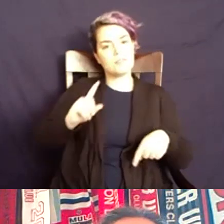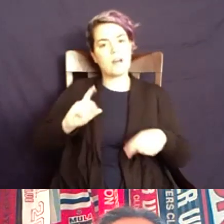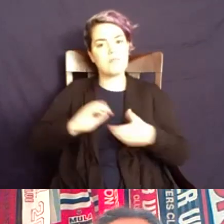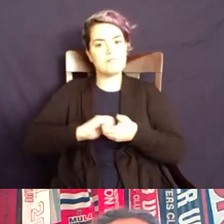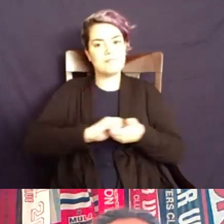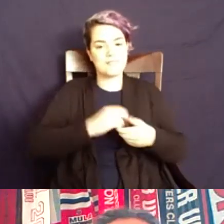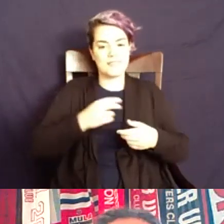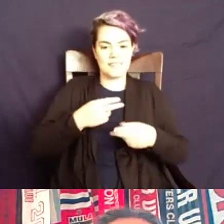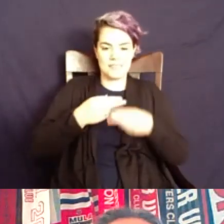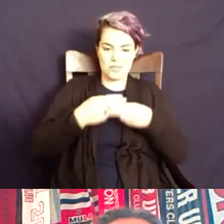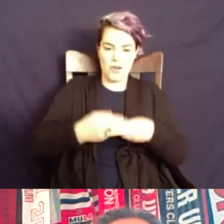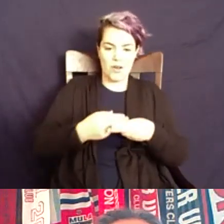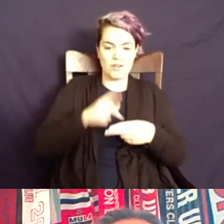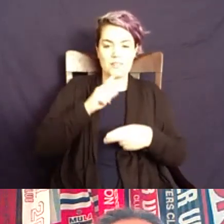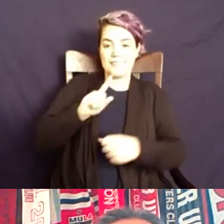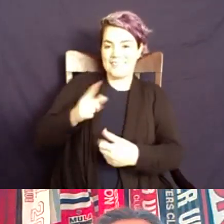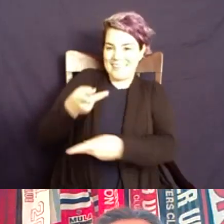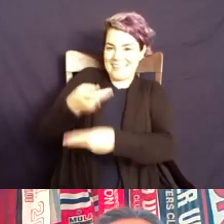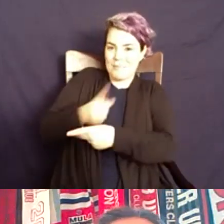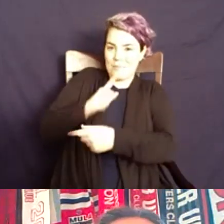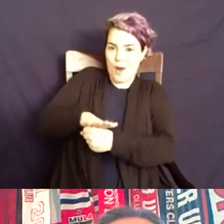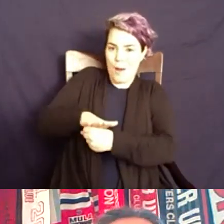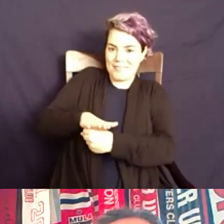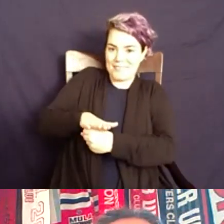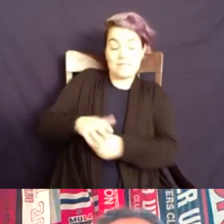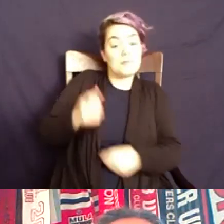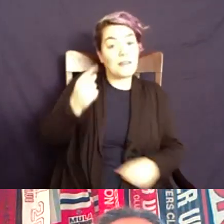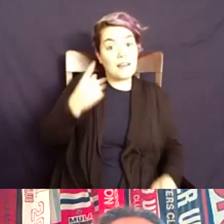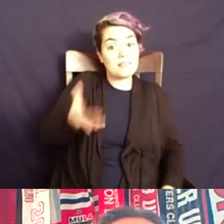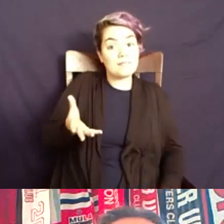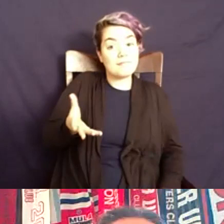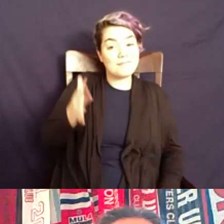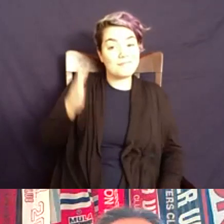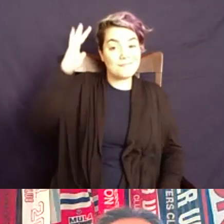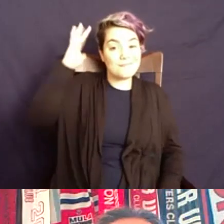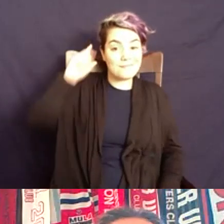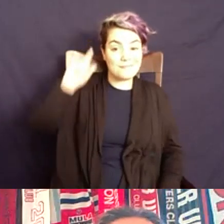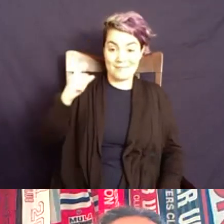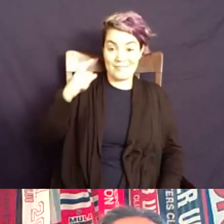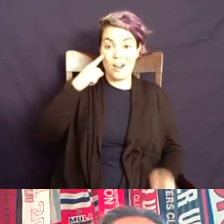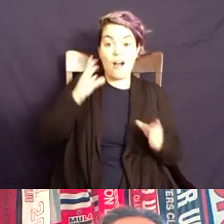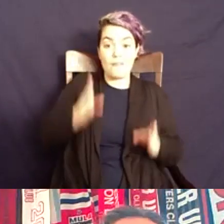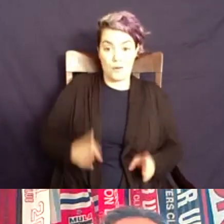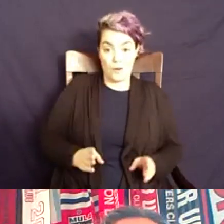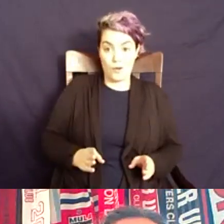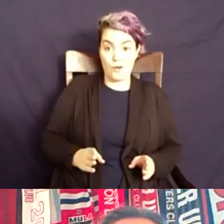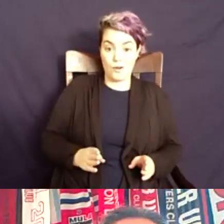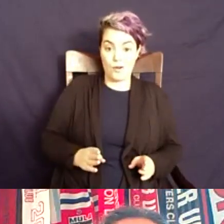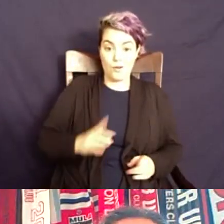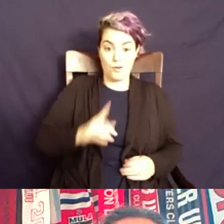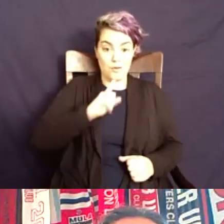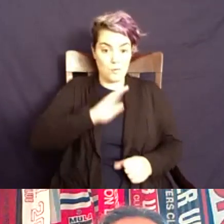the Promise Coalition, because decades ago, our governor promised, when 2 of our large